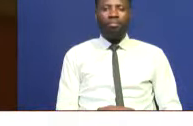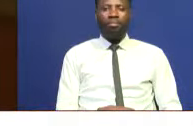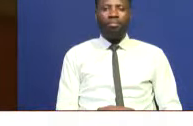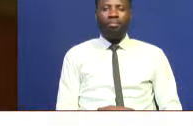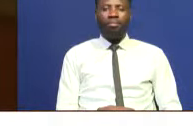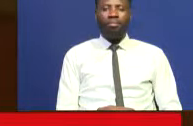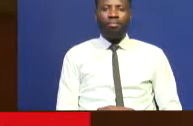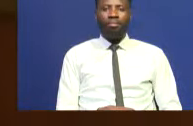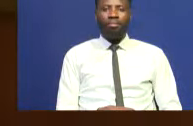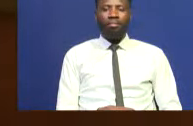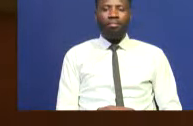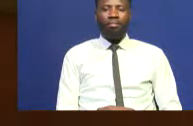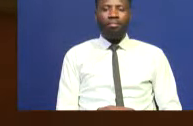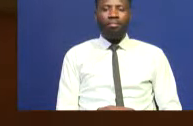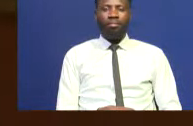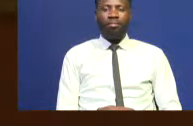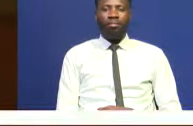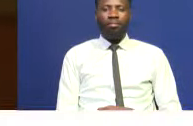Edition.